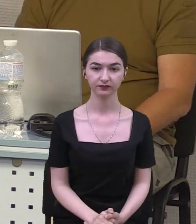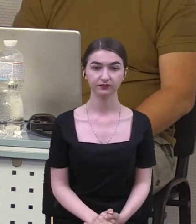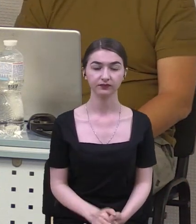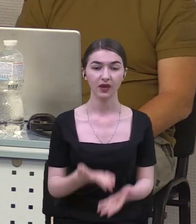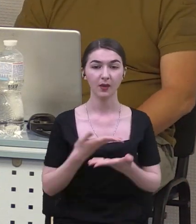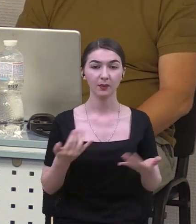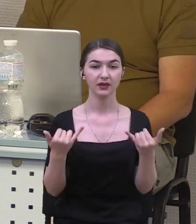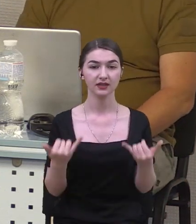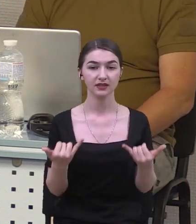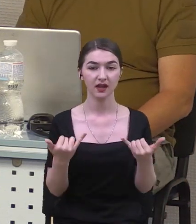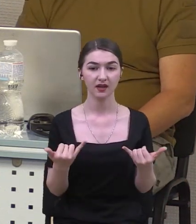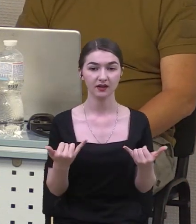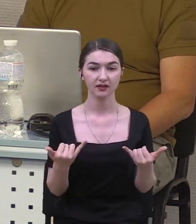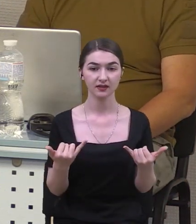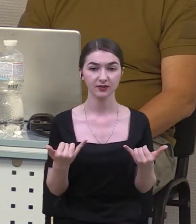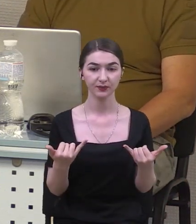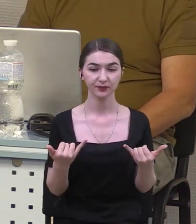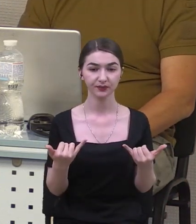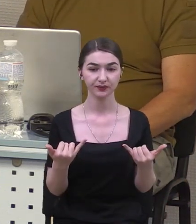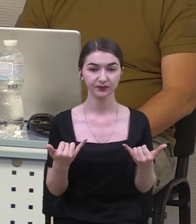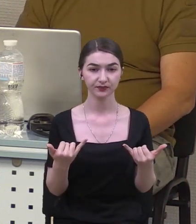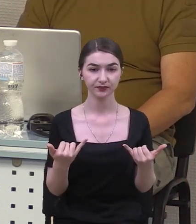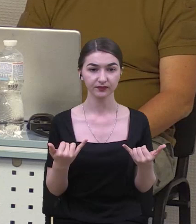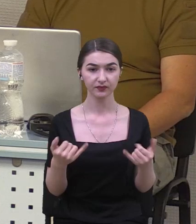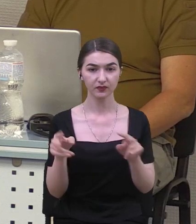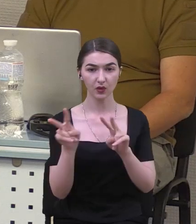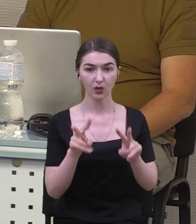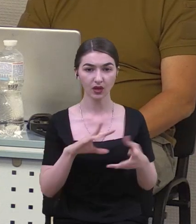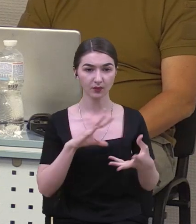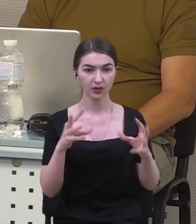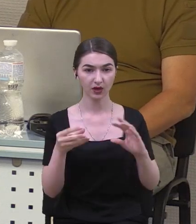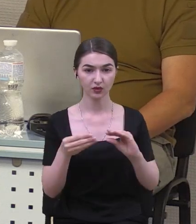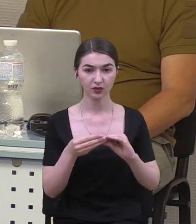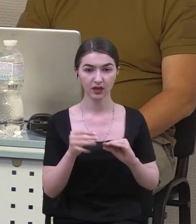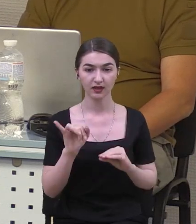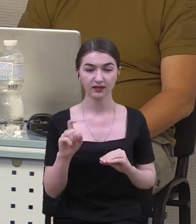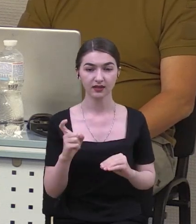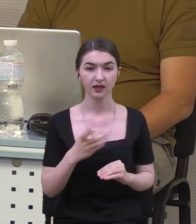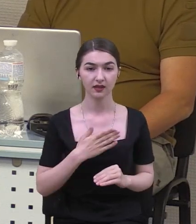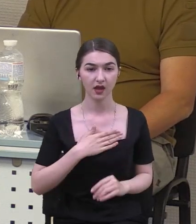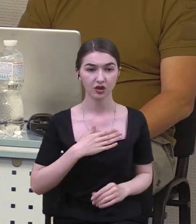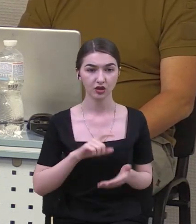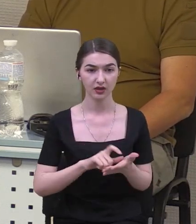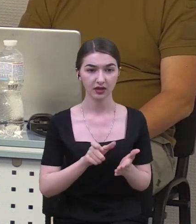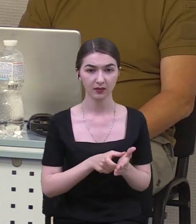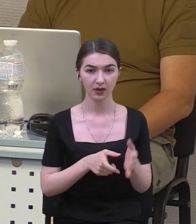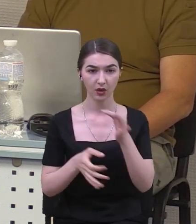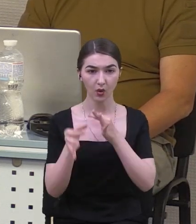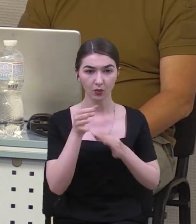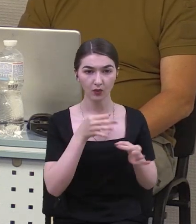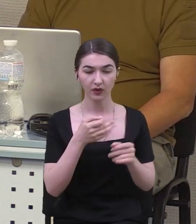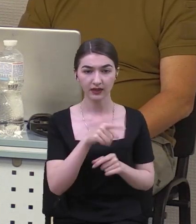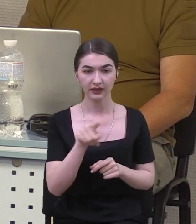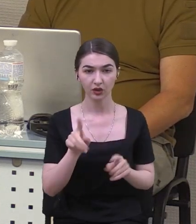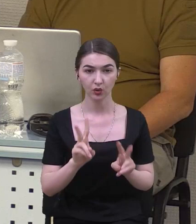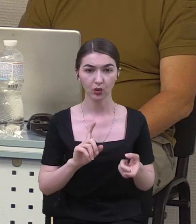who's participated in a different group, as well as those online, are aware what has happened in the other groups. Keeping in mind that